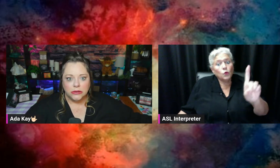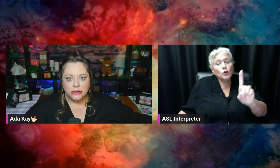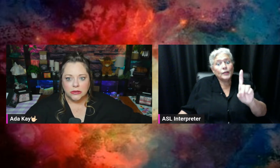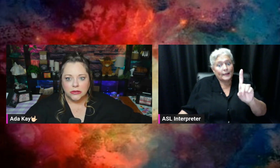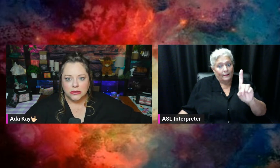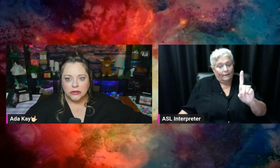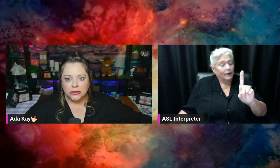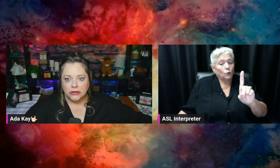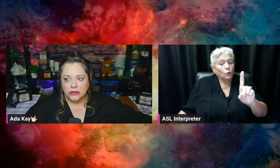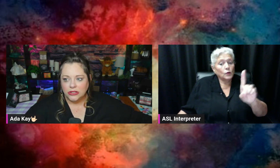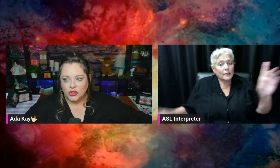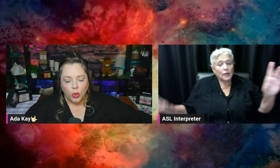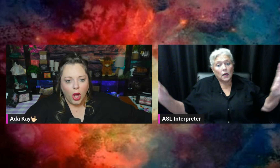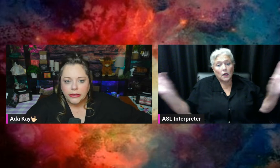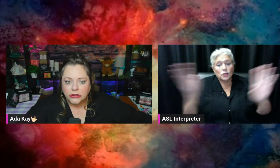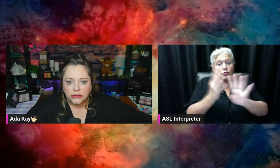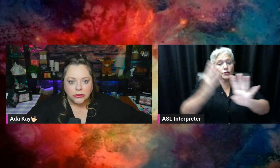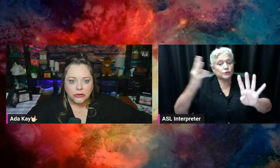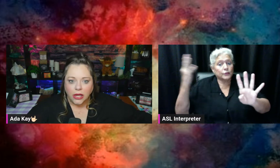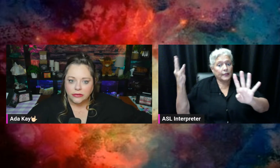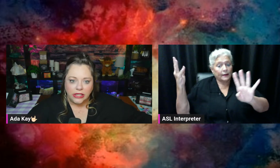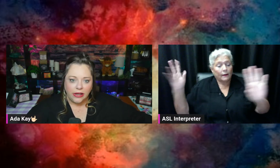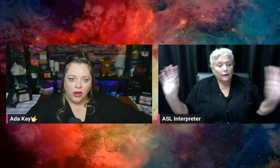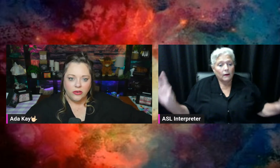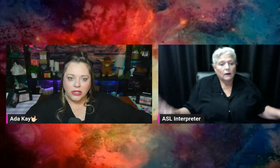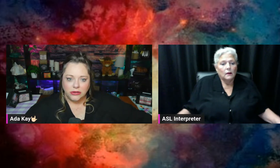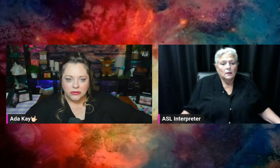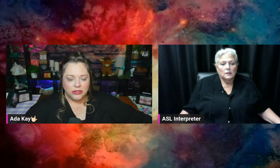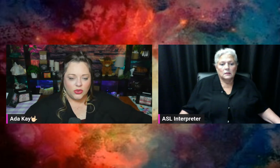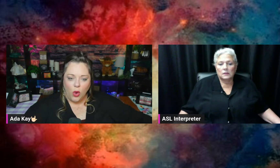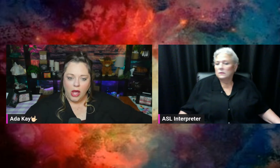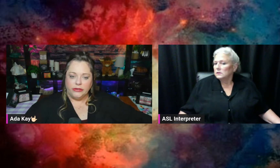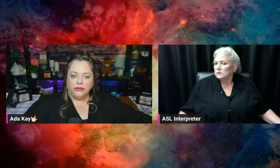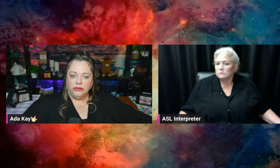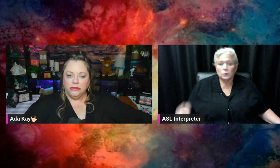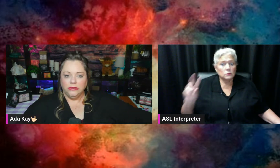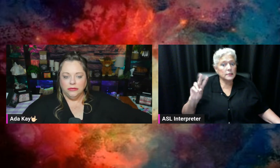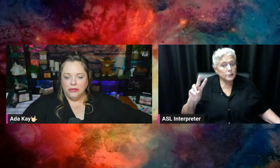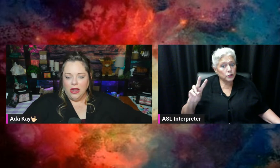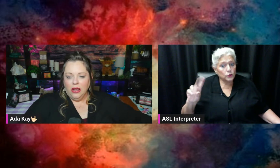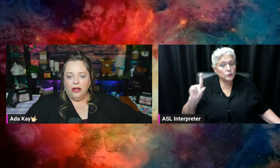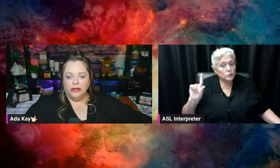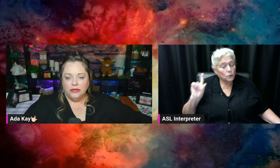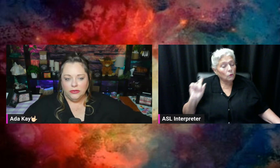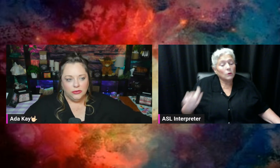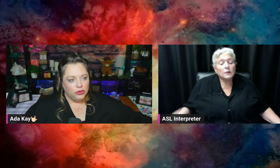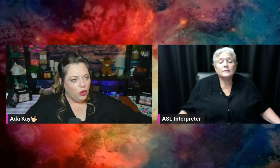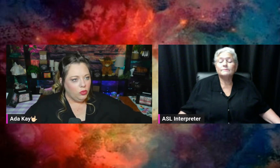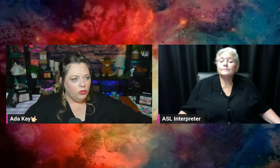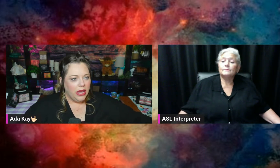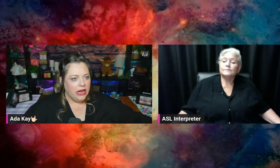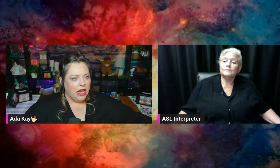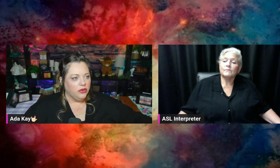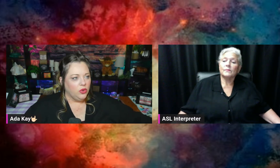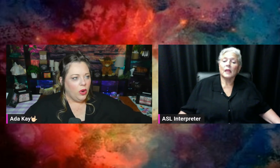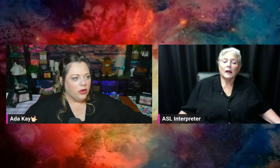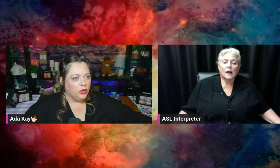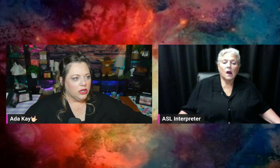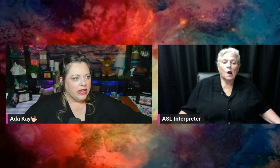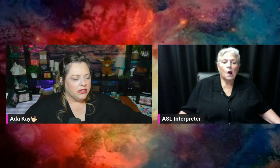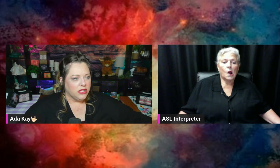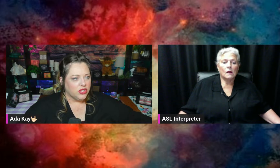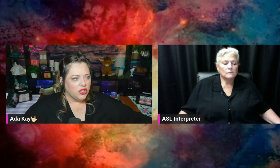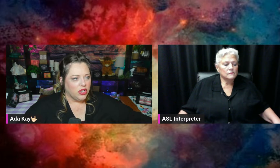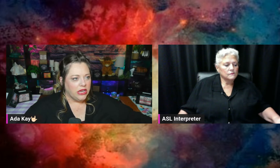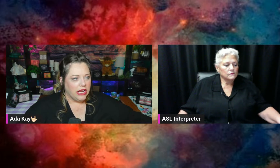want one. I don't want Just one. string. I don't need 100. Just one. Don't need two. I just want one. No. And I don't know why